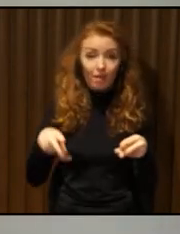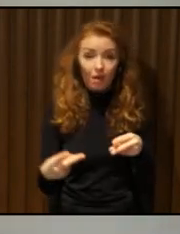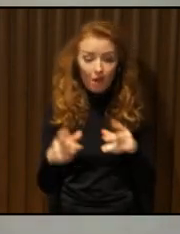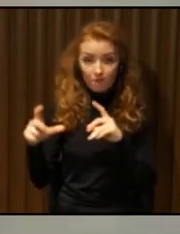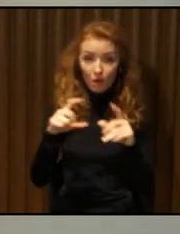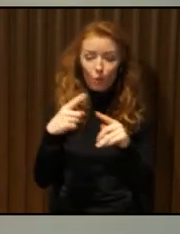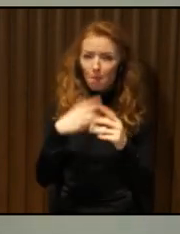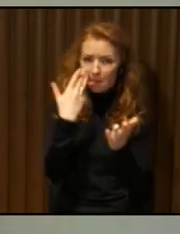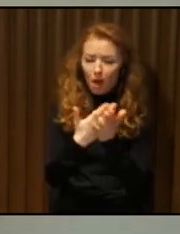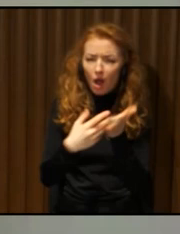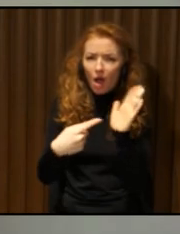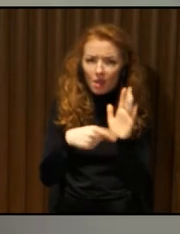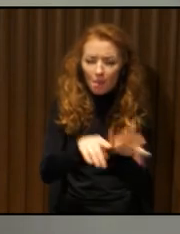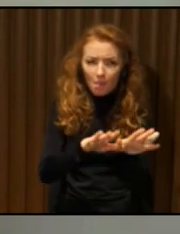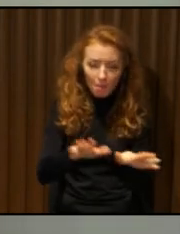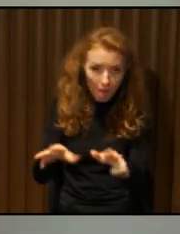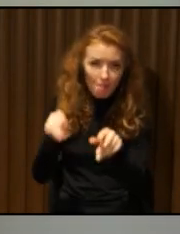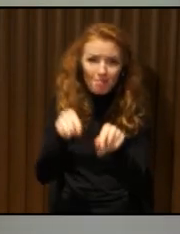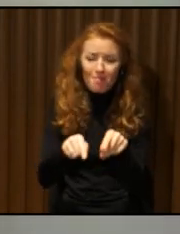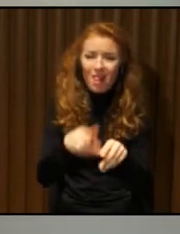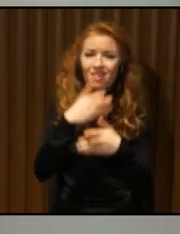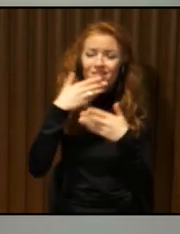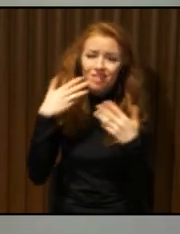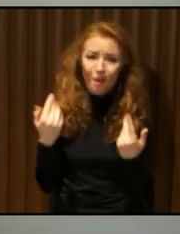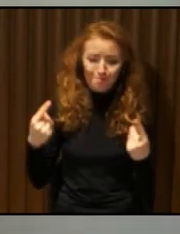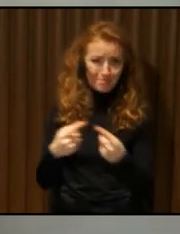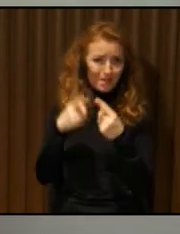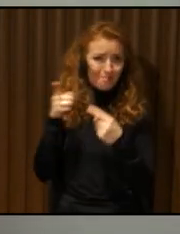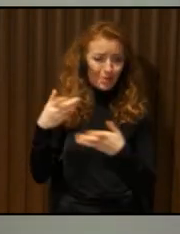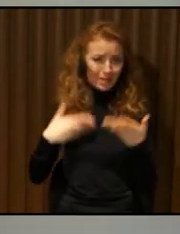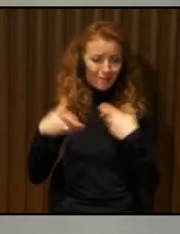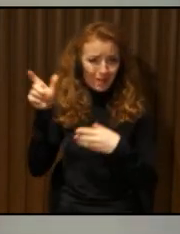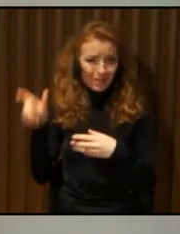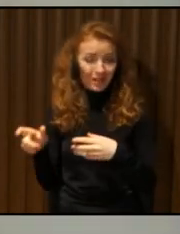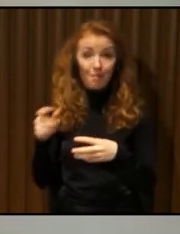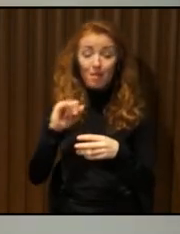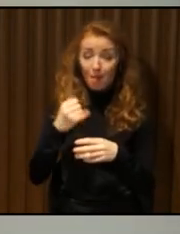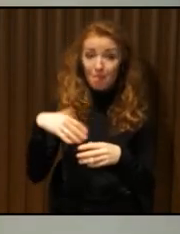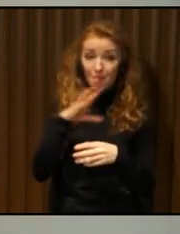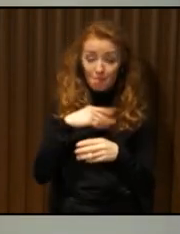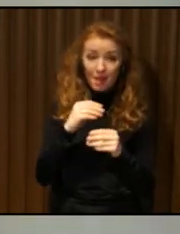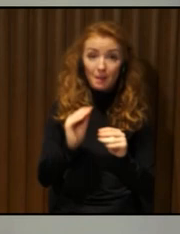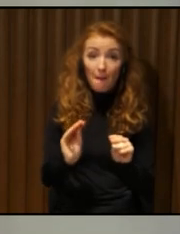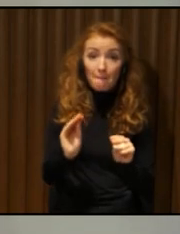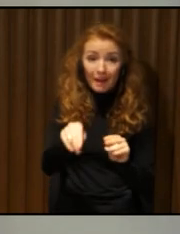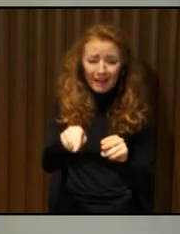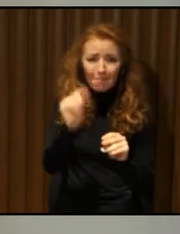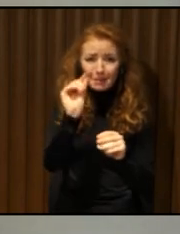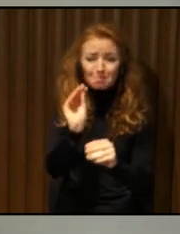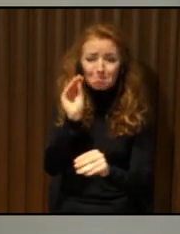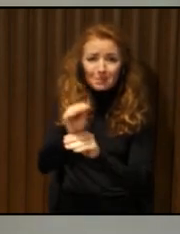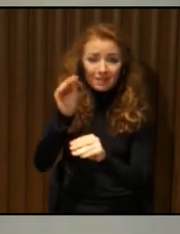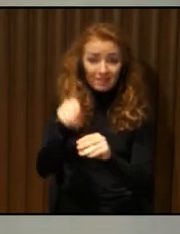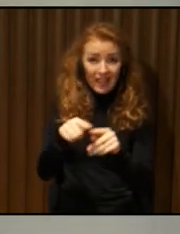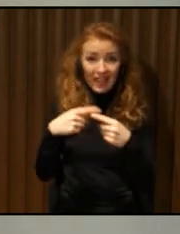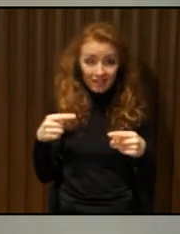and with a small thing that they can create, it can be a game changer. Yeah. Eldar couldn't get up from a